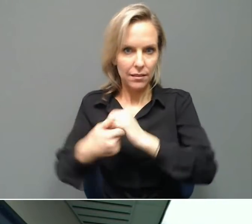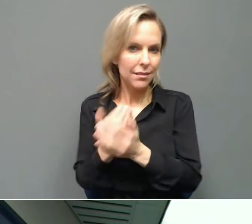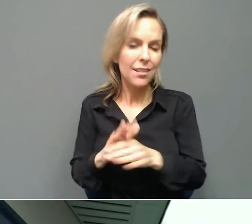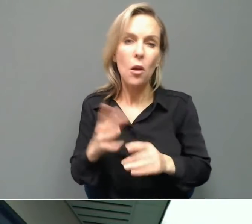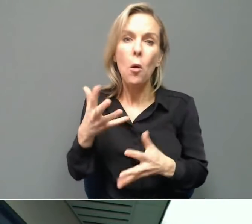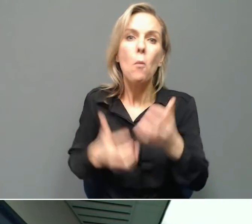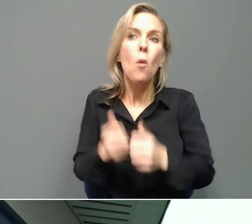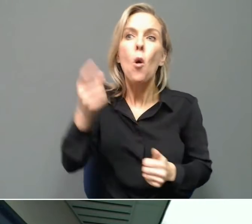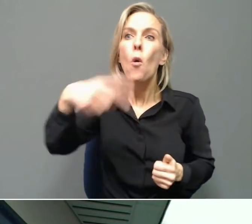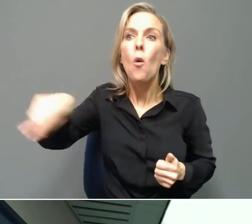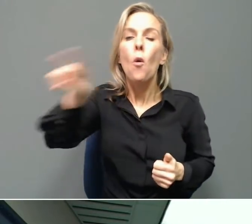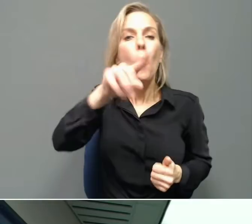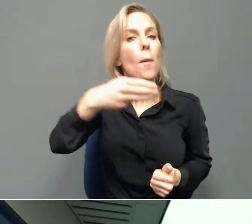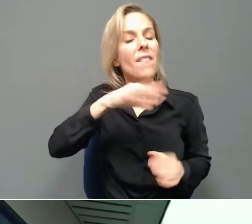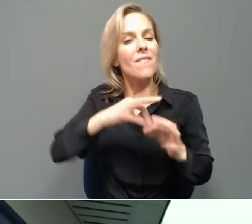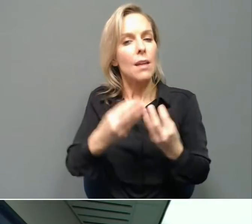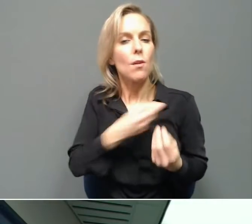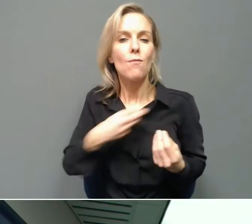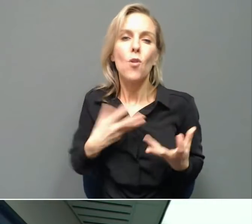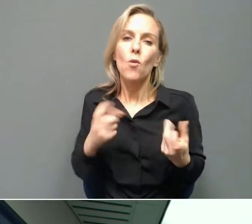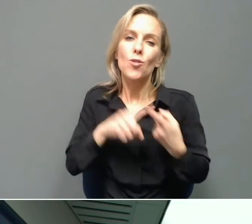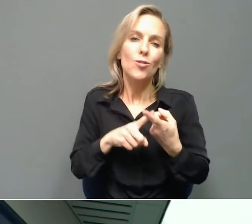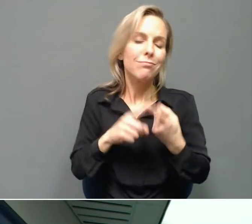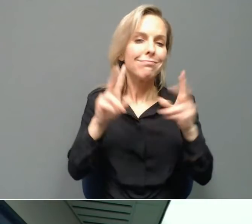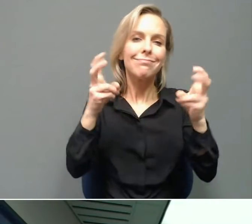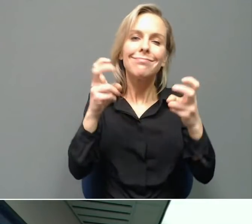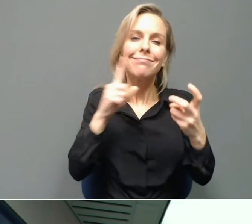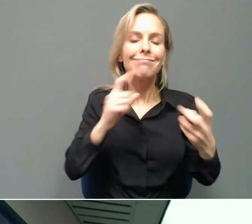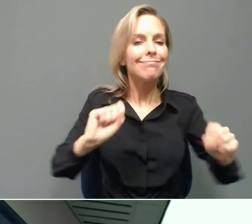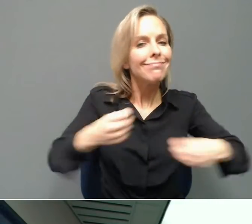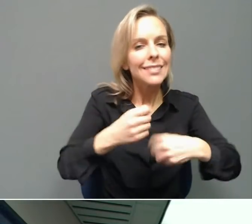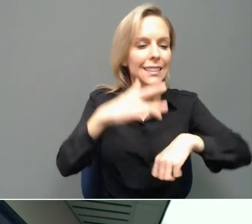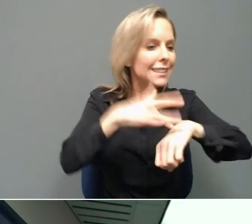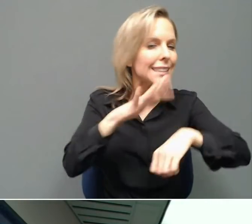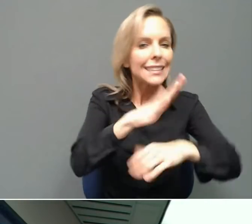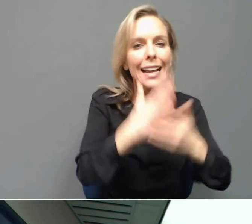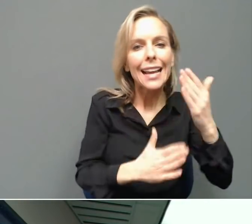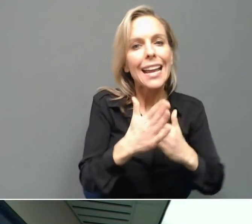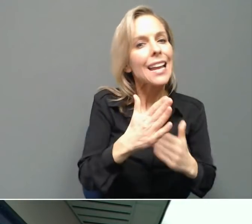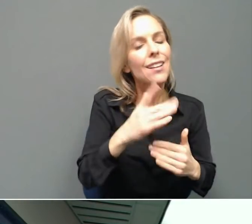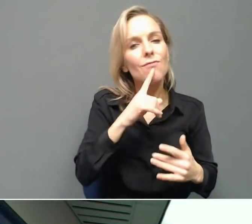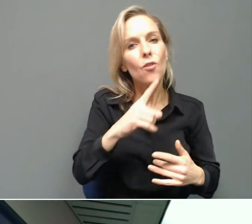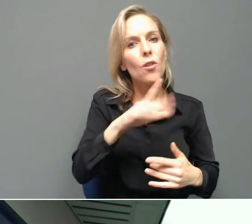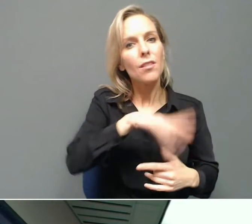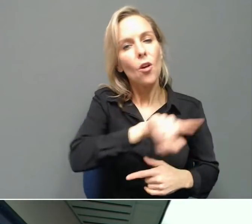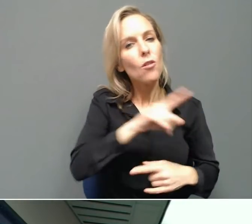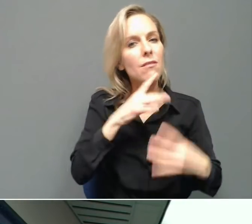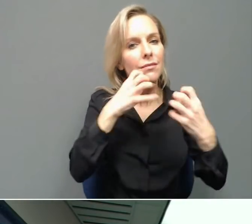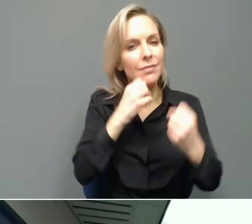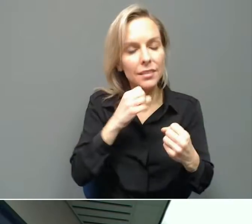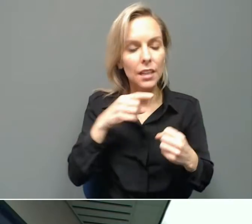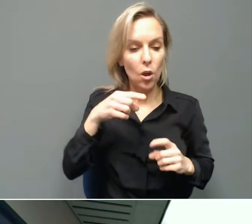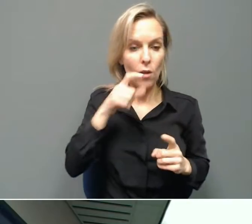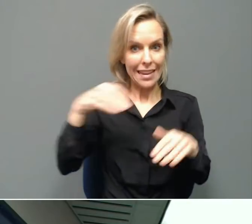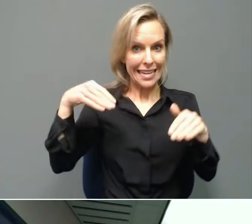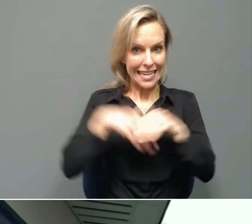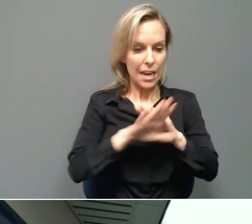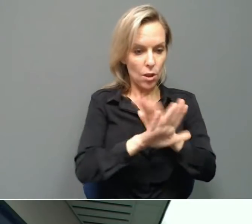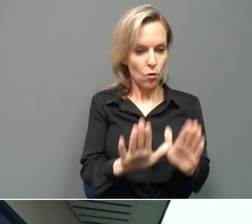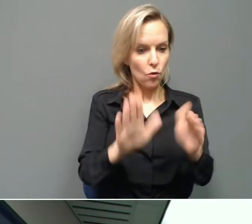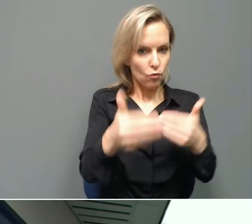one's hands. So that is great news. Accommodations for residents to have visitors in their room should be made by the